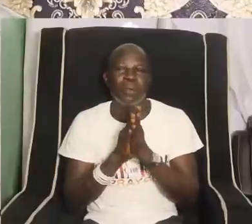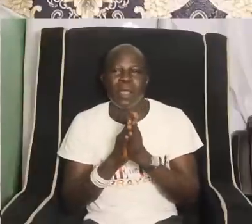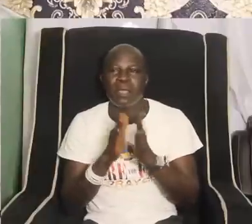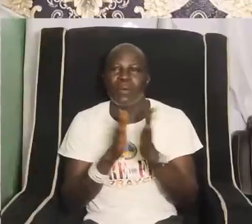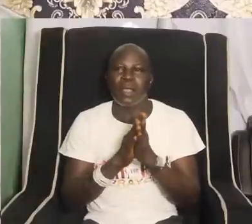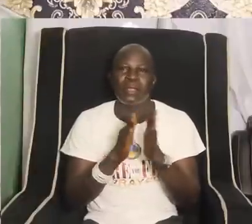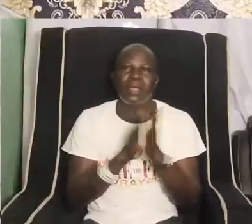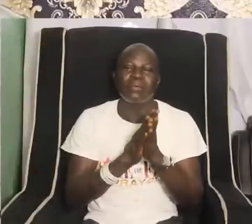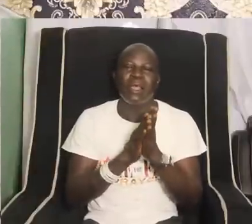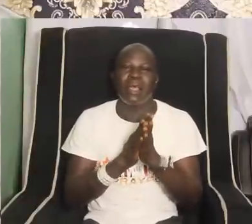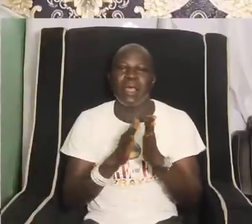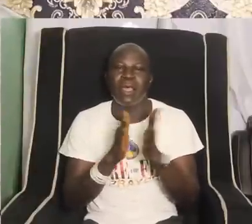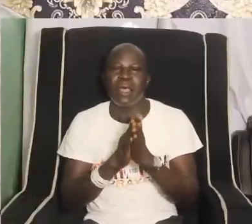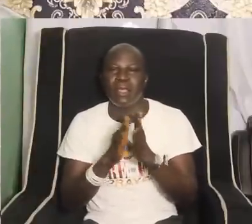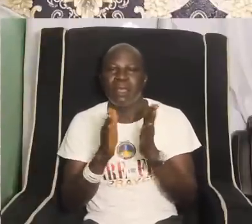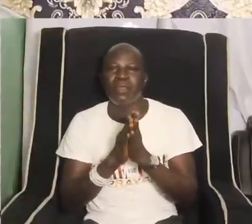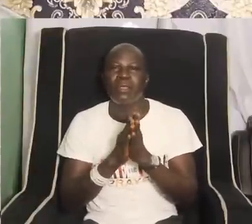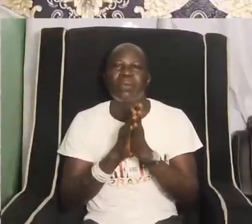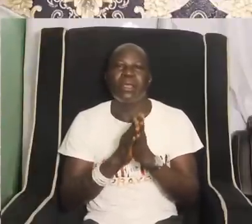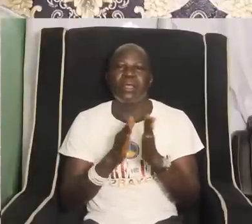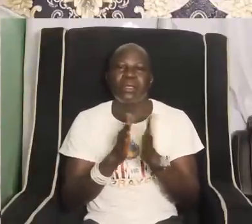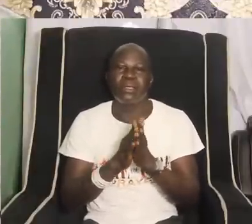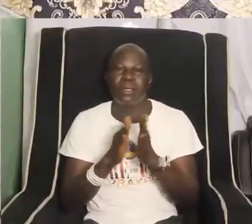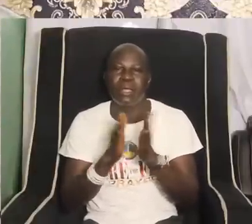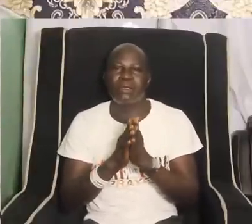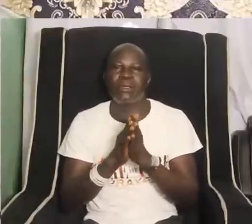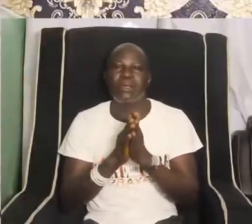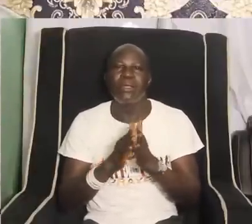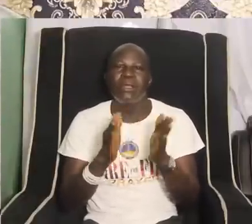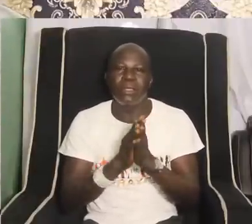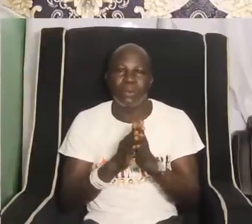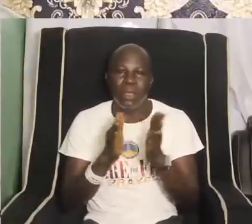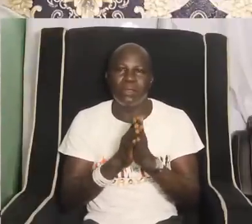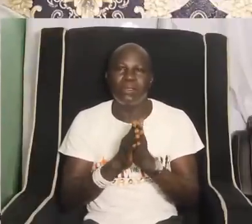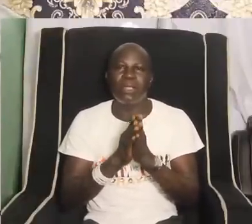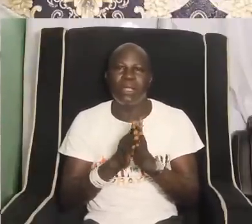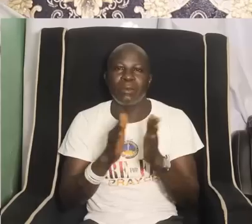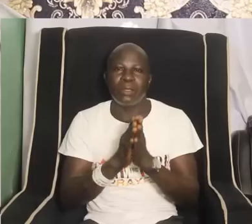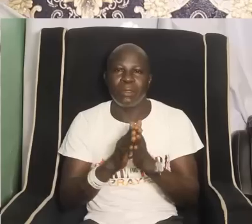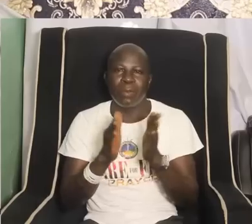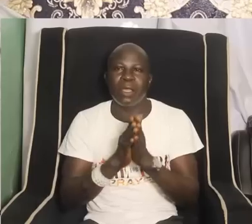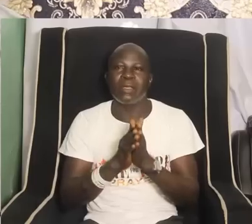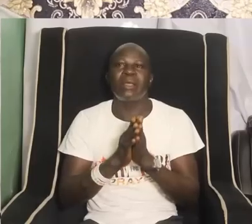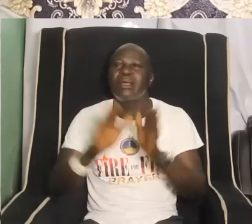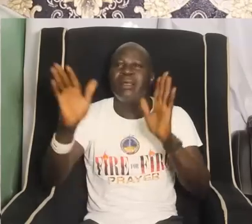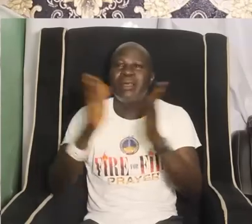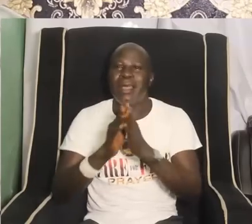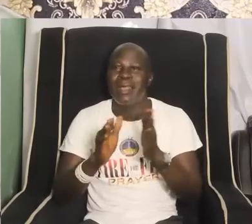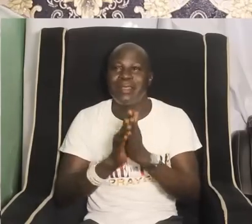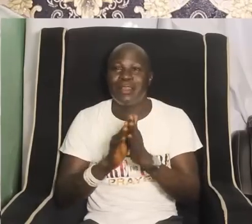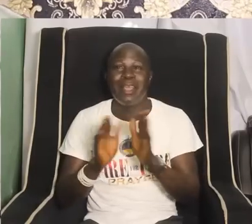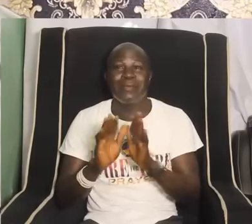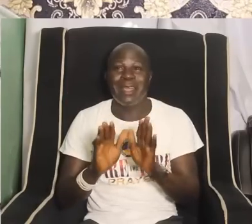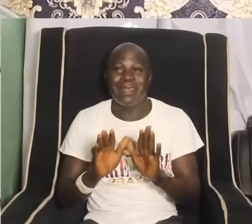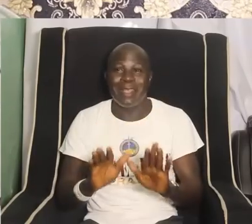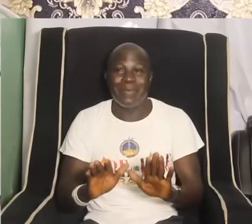mi papa ja so pe aye mi pada tun ladu iba mo je mi igba ko